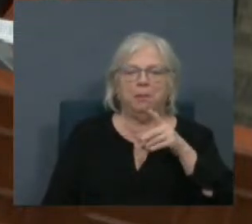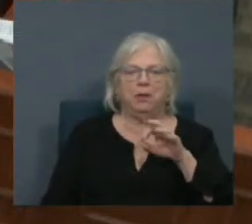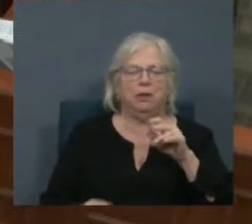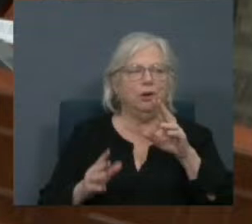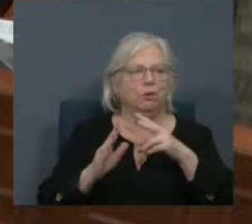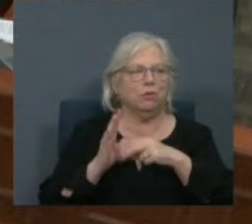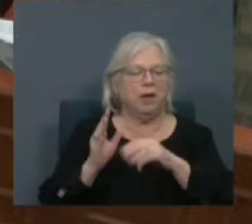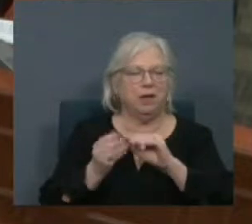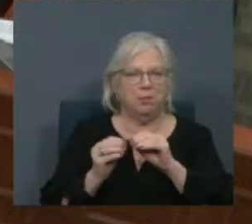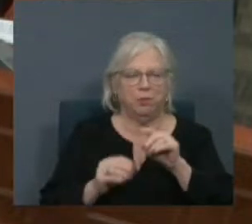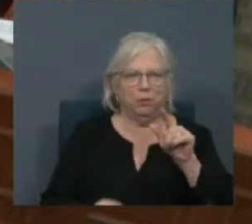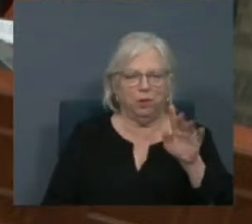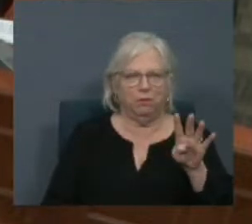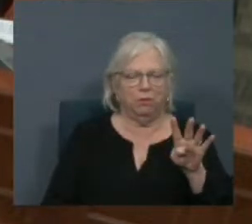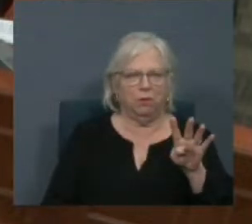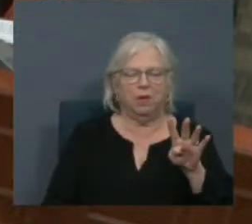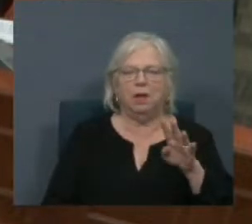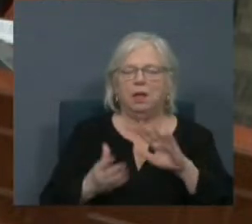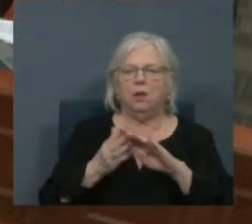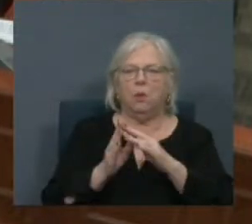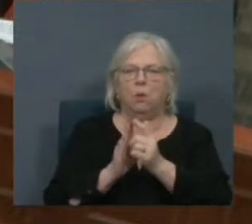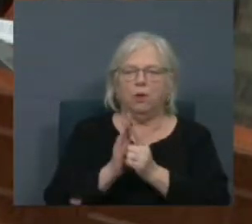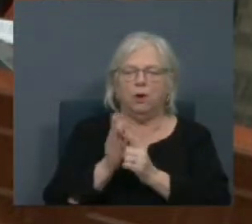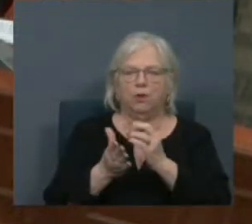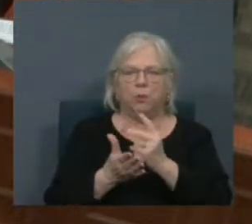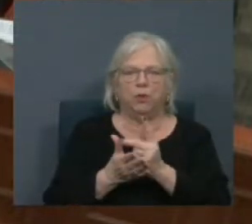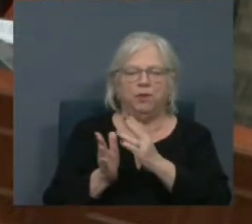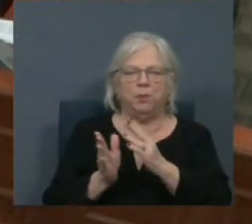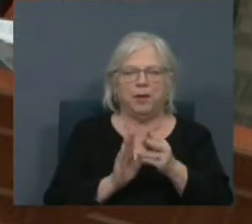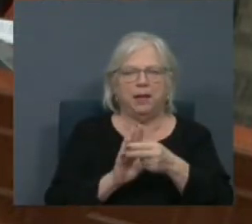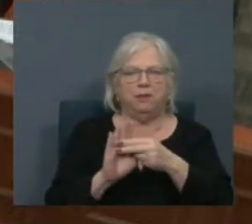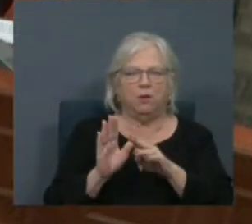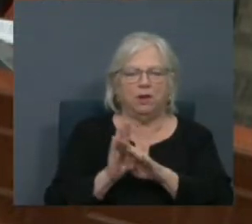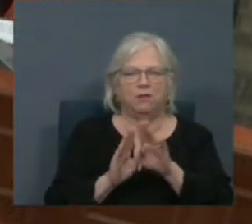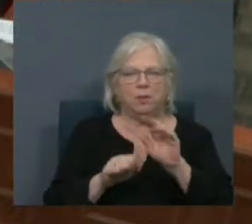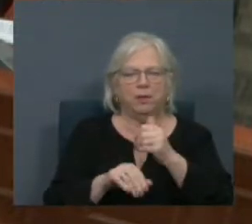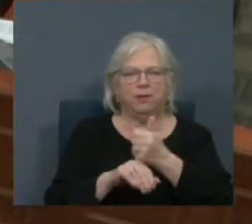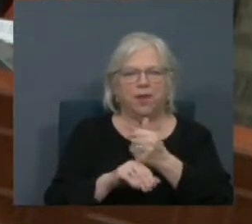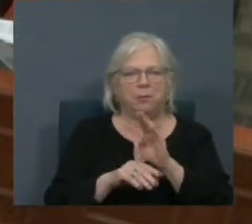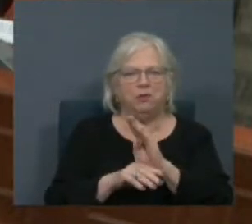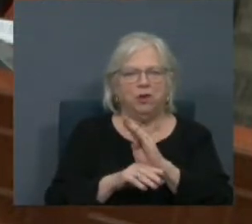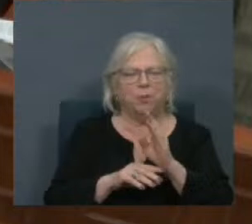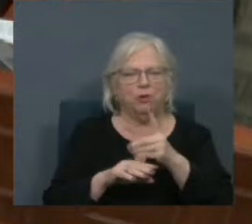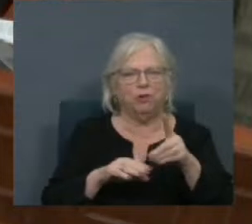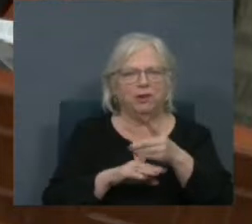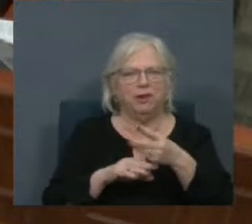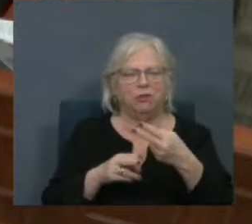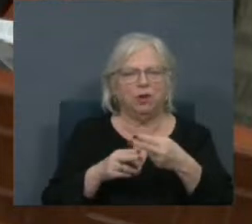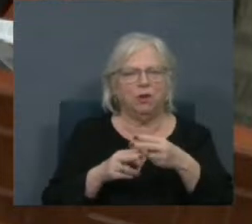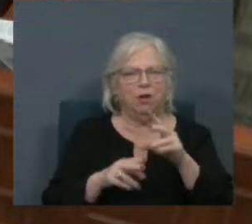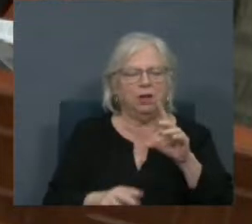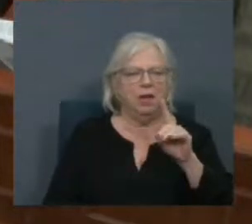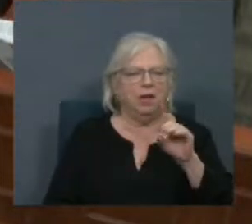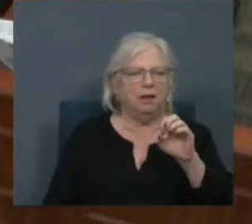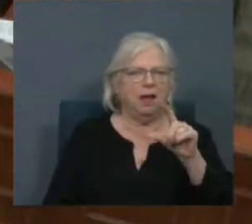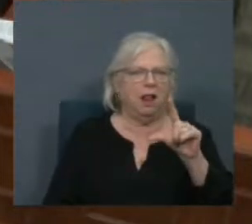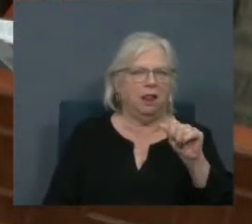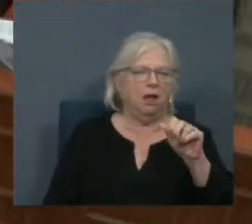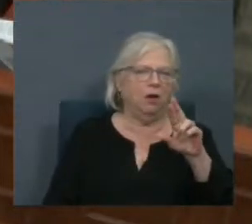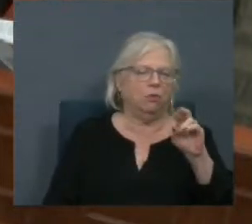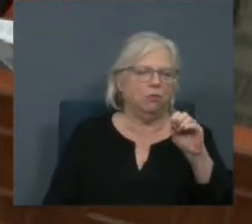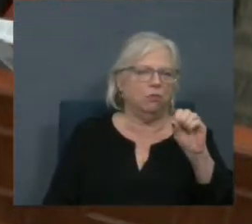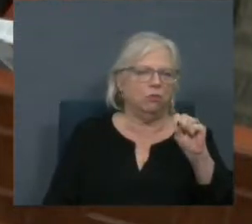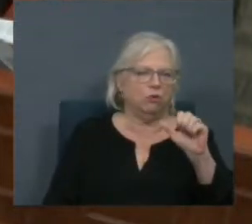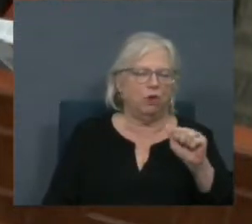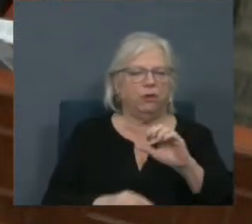number 24. An ordinance approving a planned zoning development and to establish a planned commercial district titled De La Rosa Revised